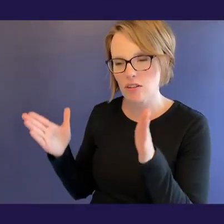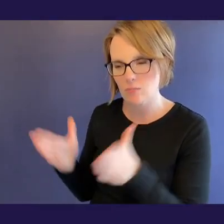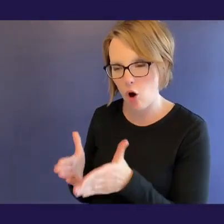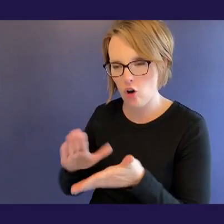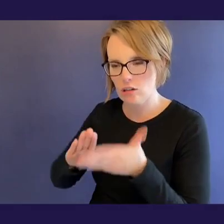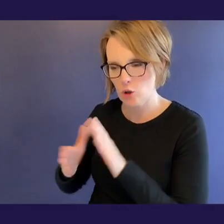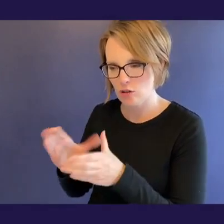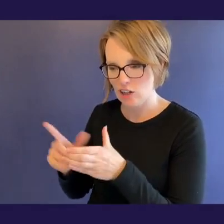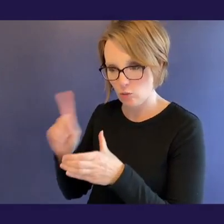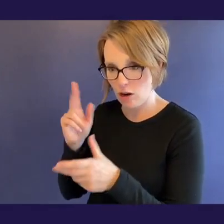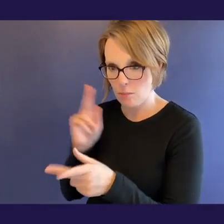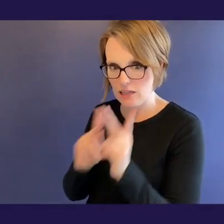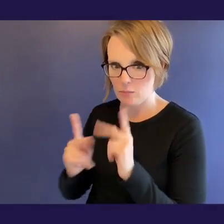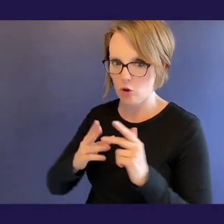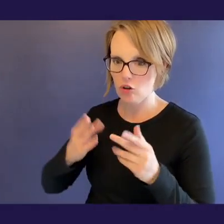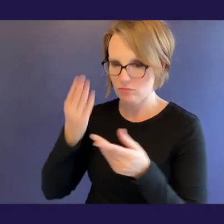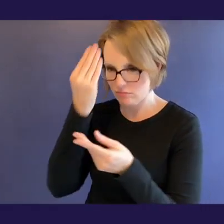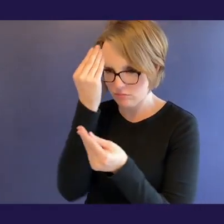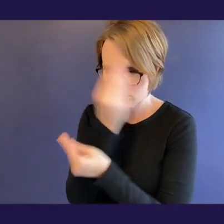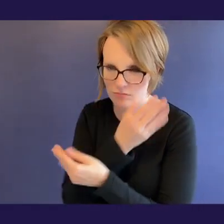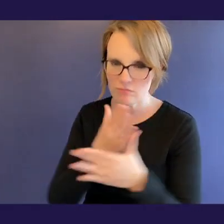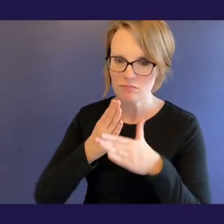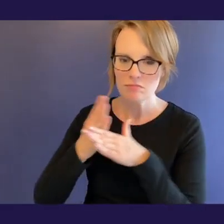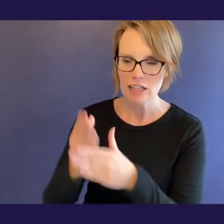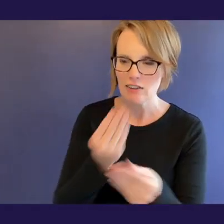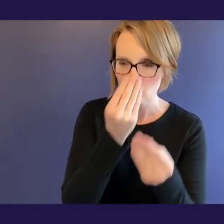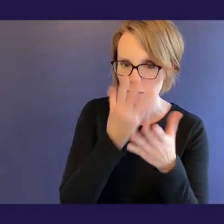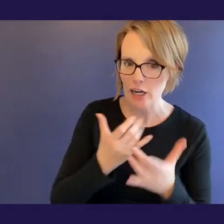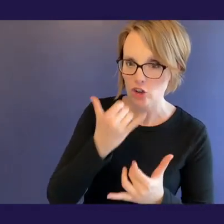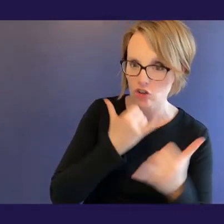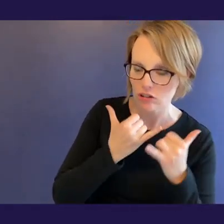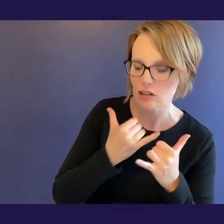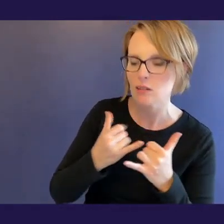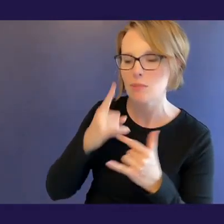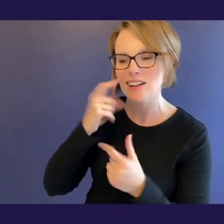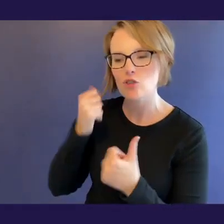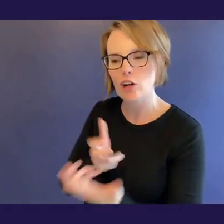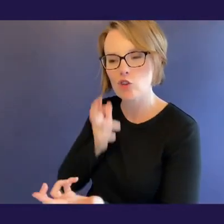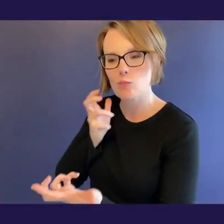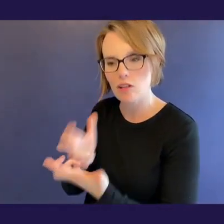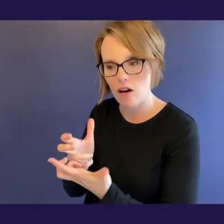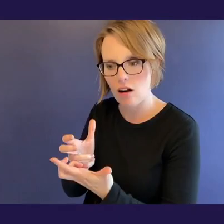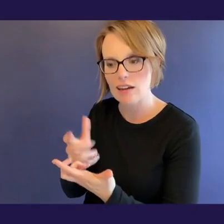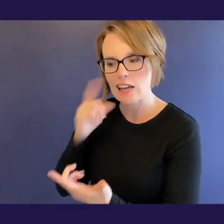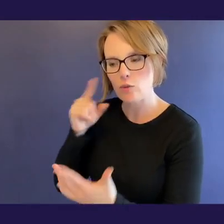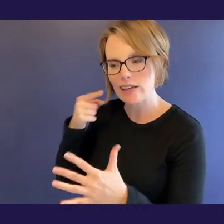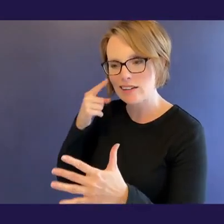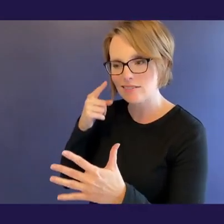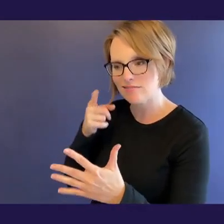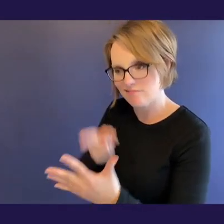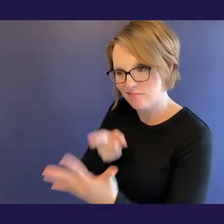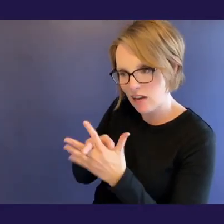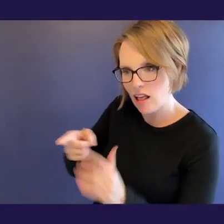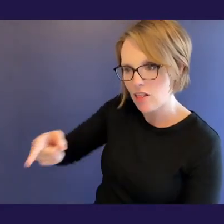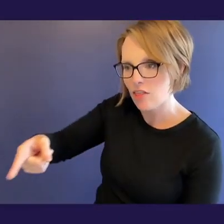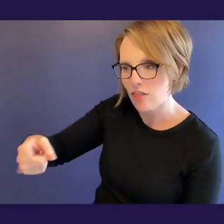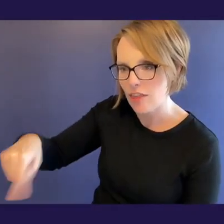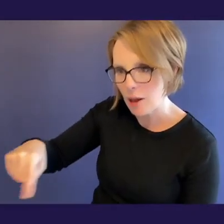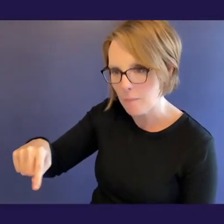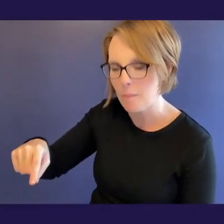belong and infiltrating those communities is probably one of the other tools that we can use that would be most appropriate and